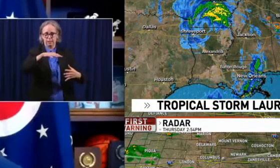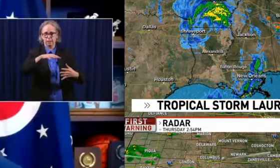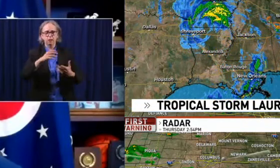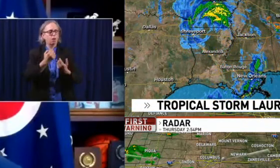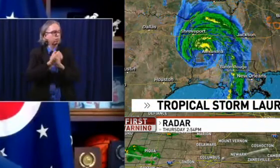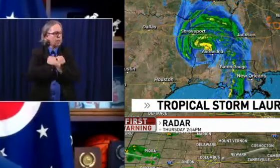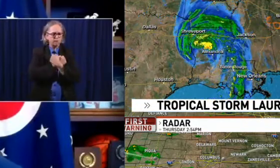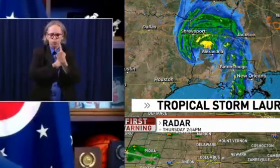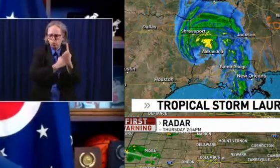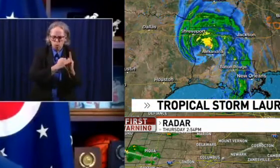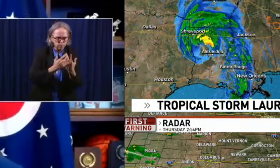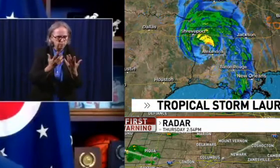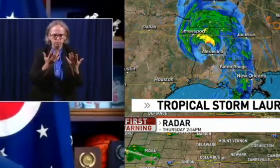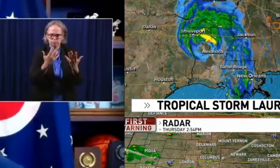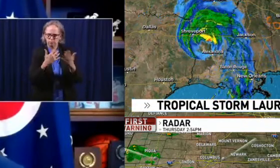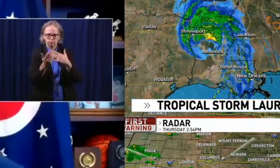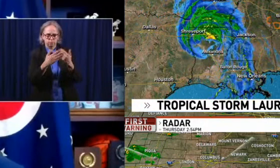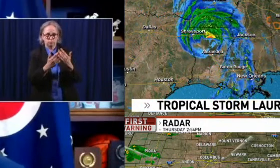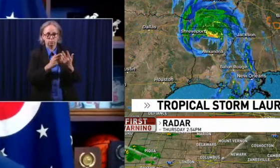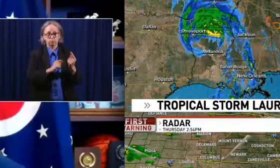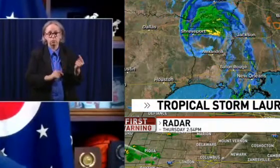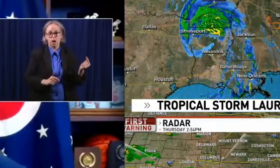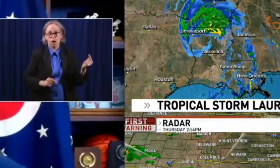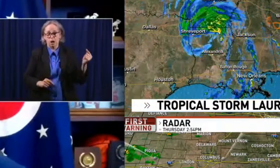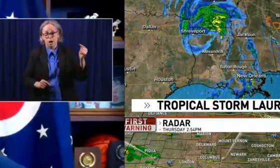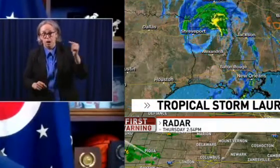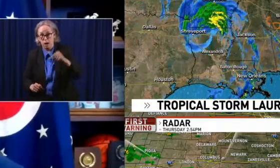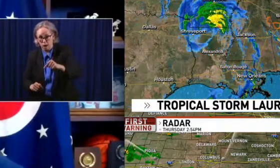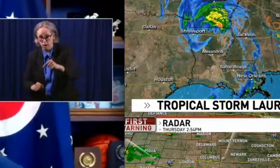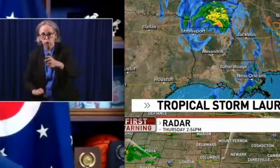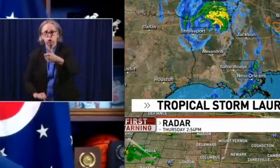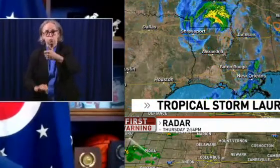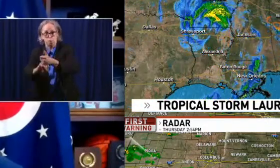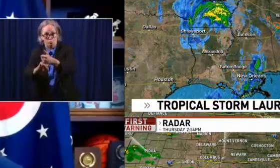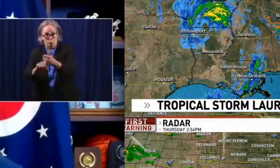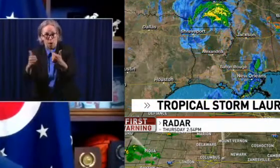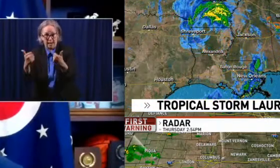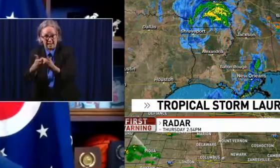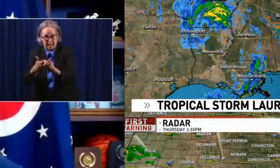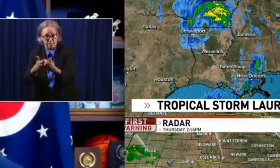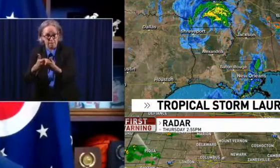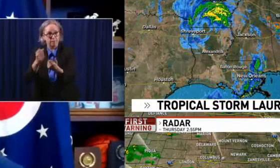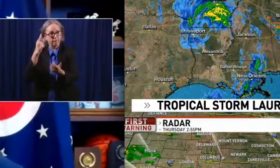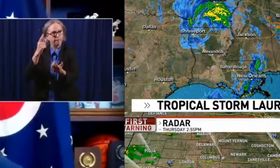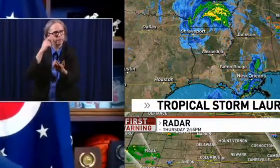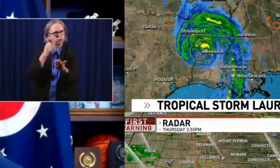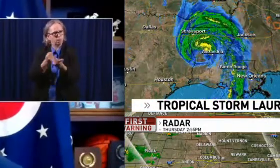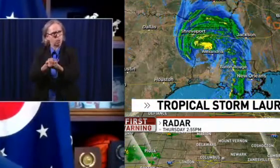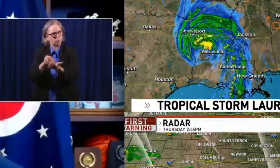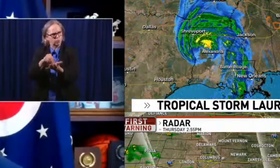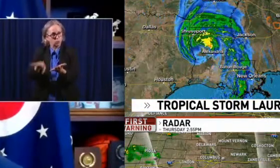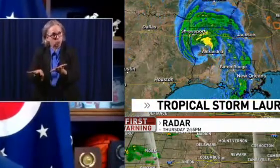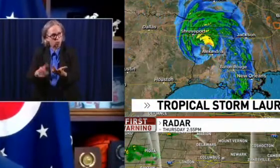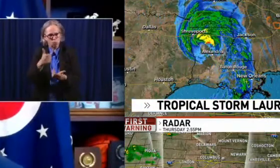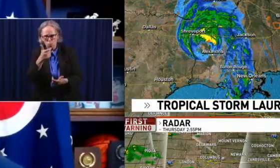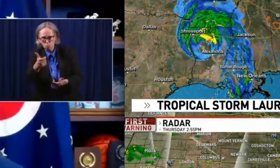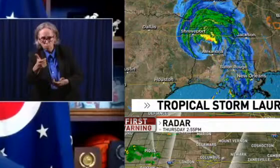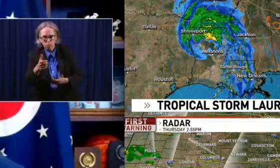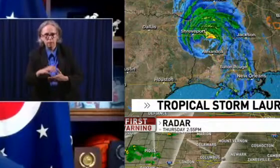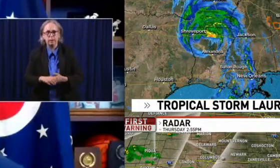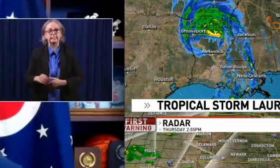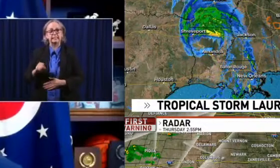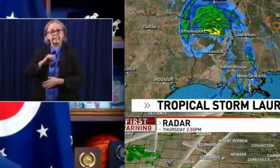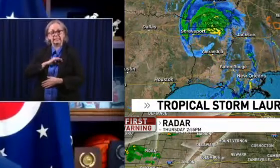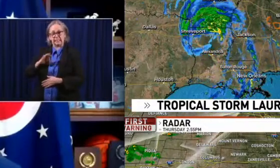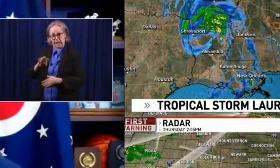players, coaches, team members, staff members, officials, and other event participants like the band or honor guard to share in